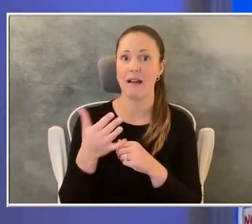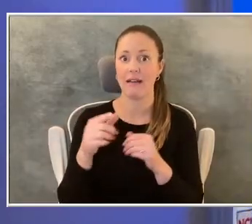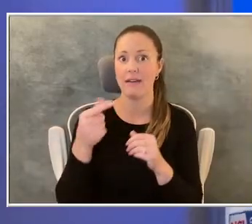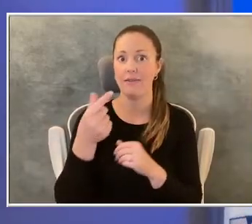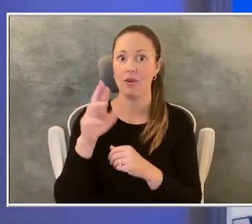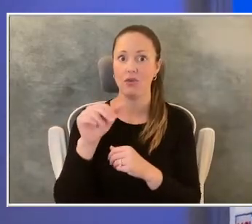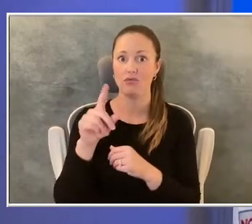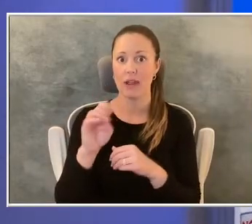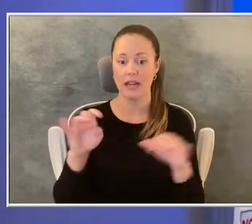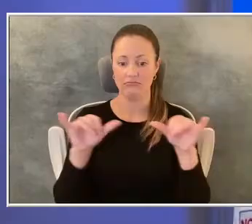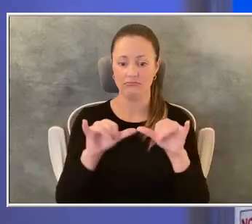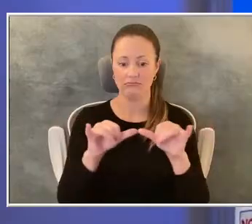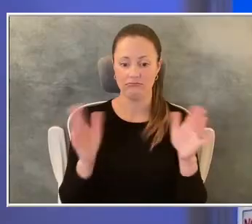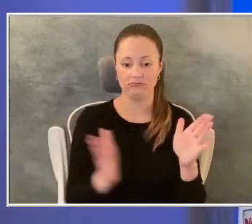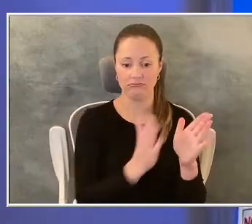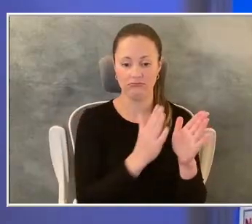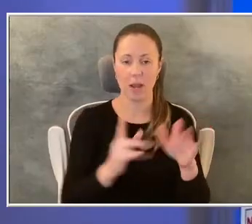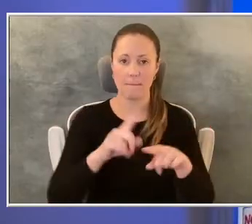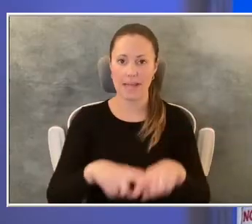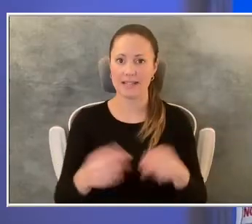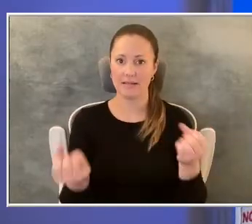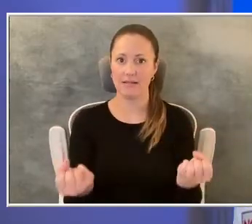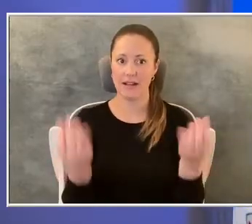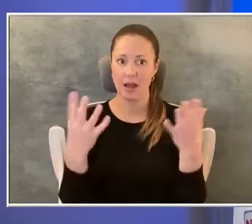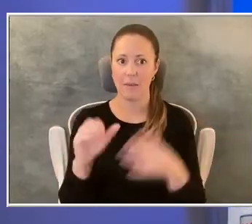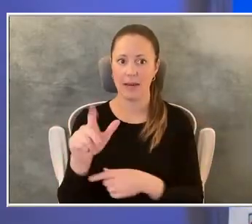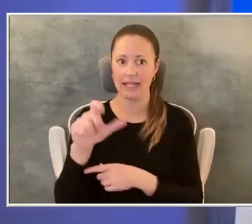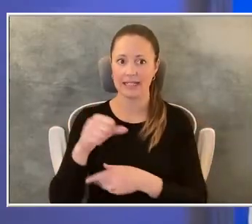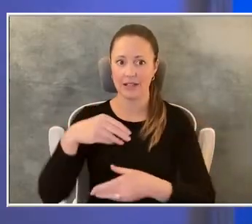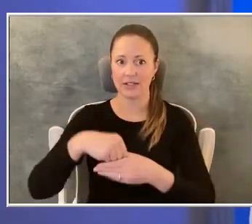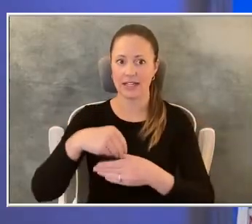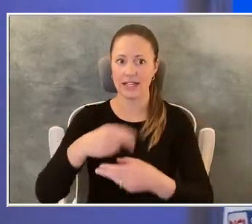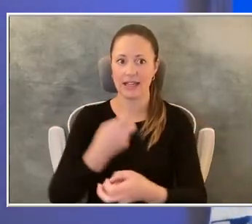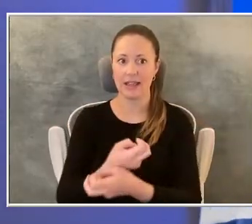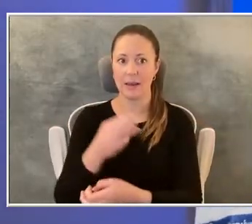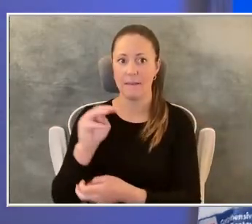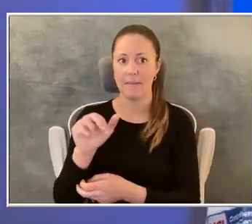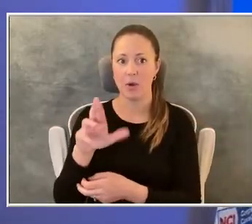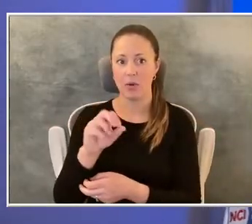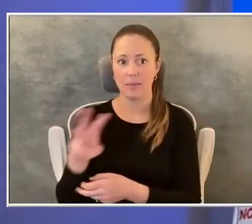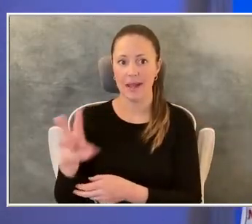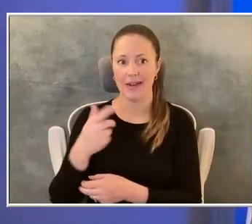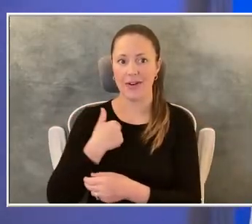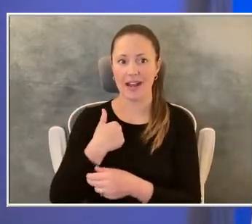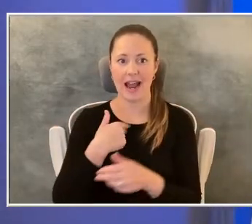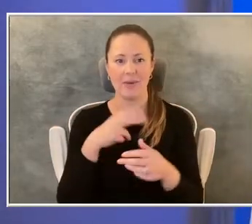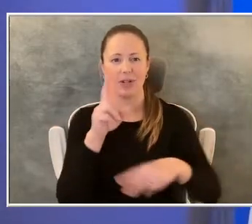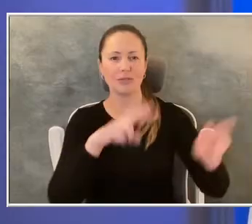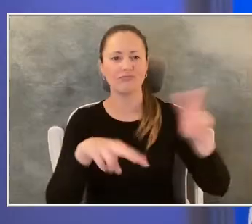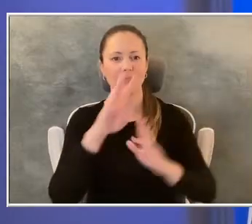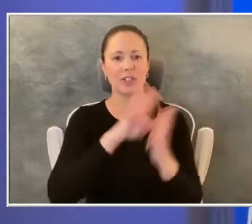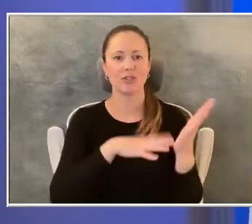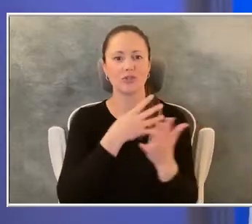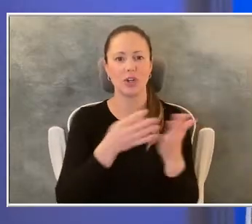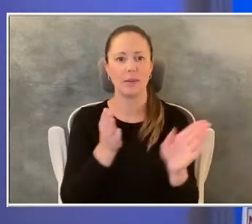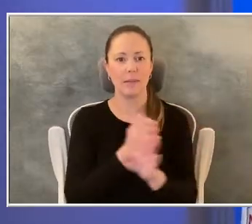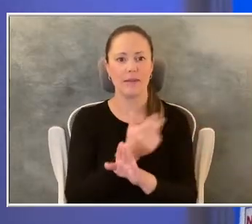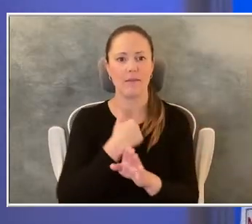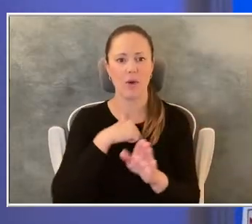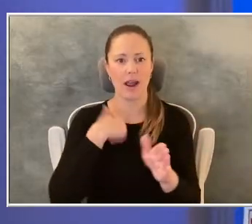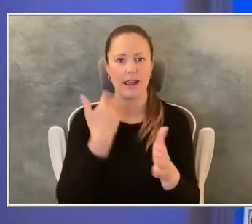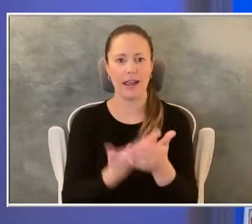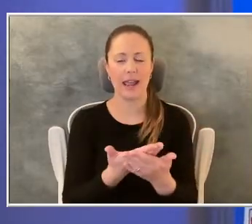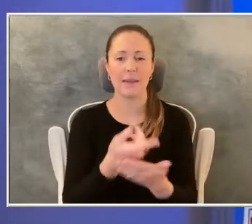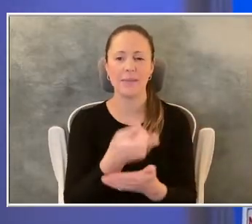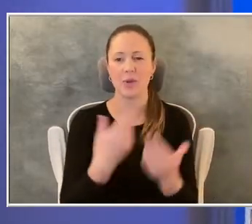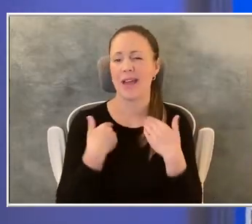of leukemic cells there are in the bone marrow. And I was going through your chart before I came here, and you had like